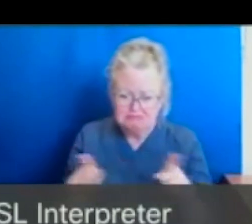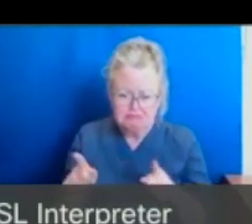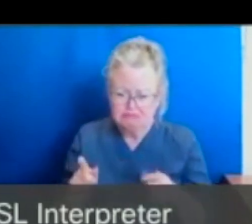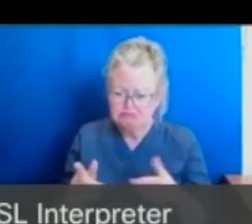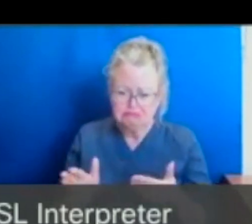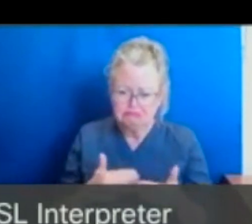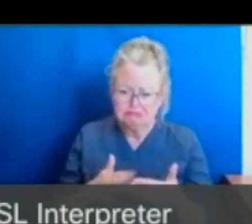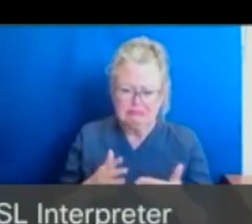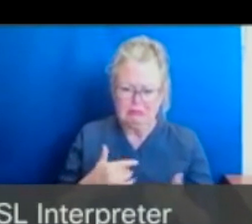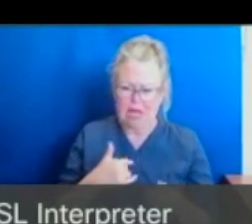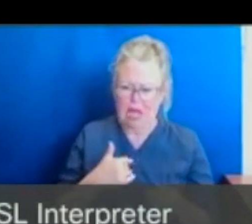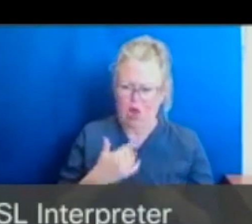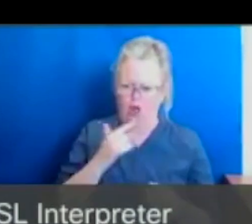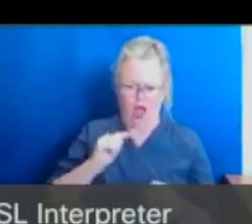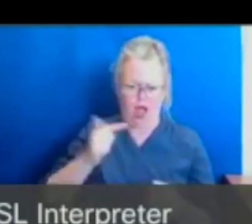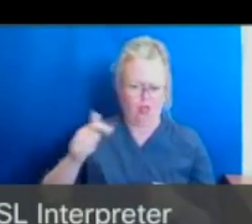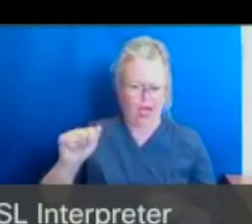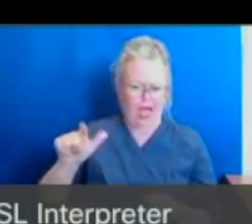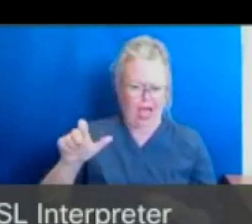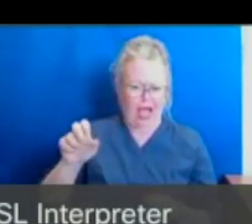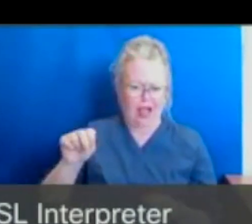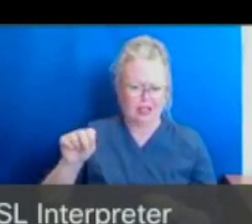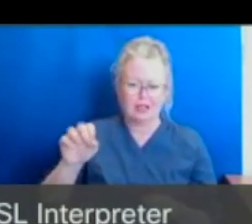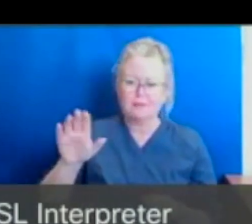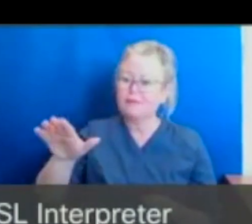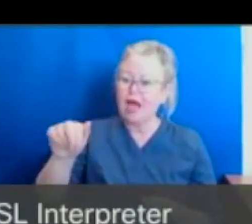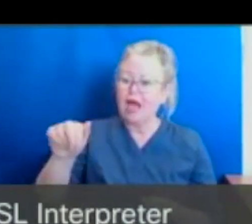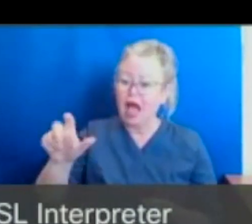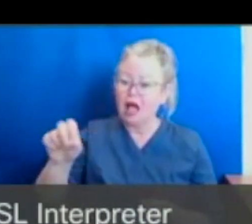he can respond to that.